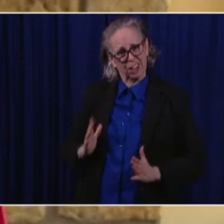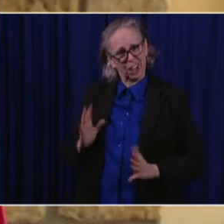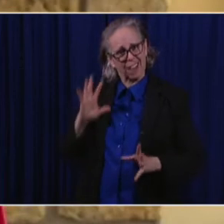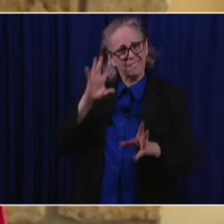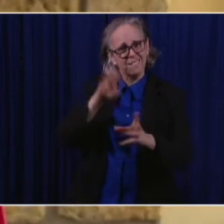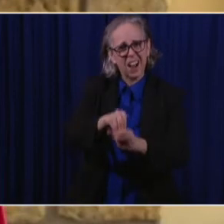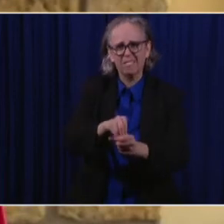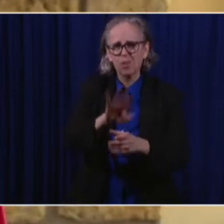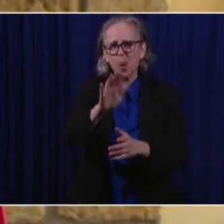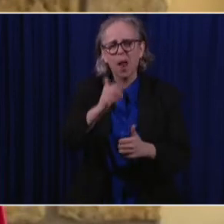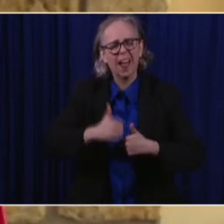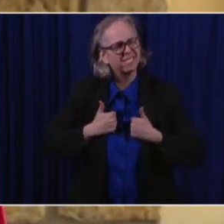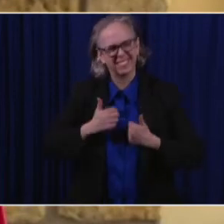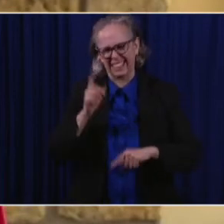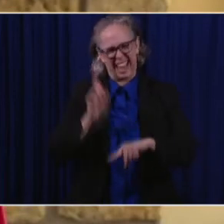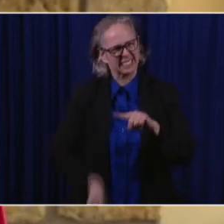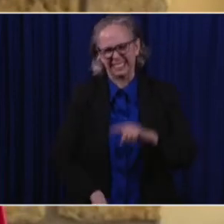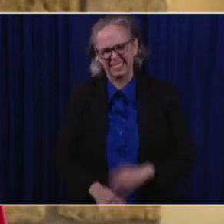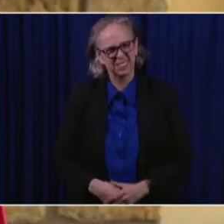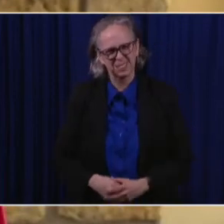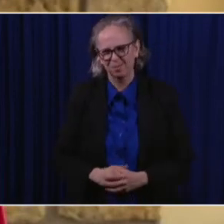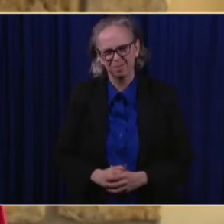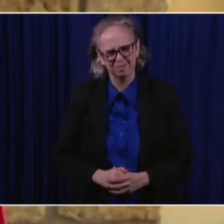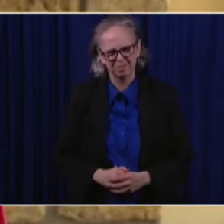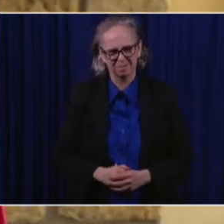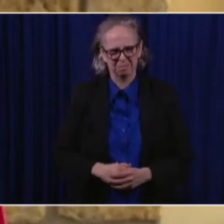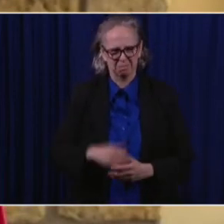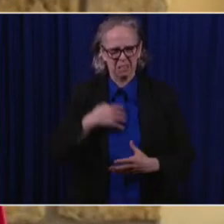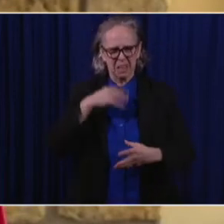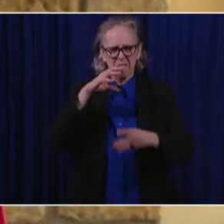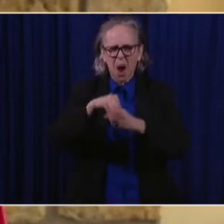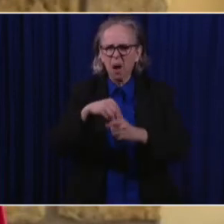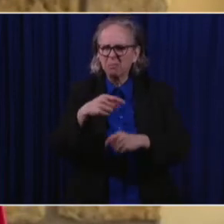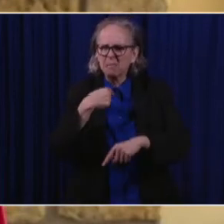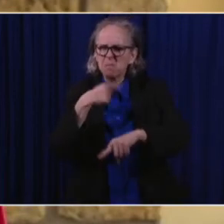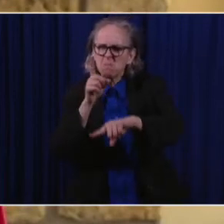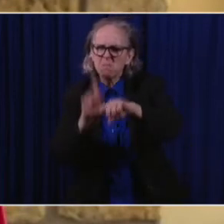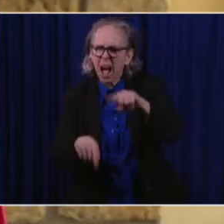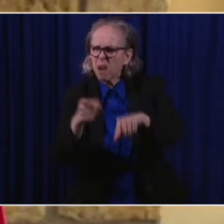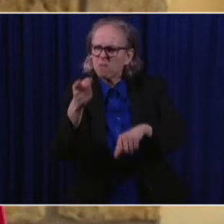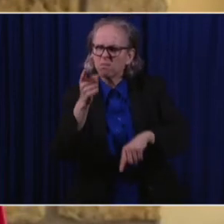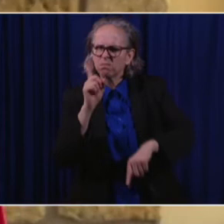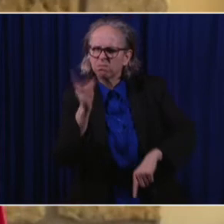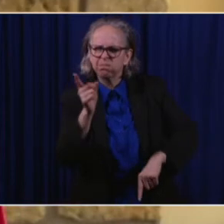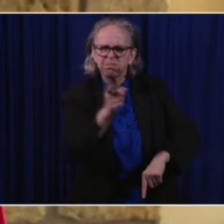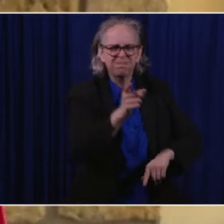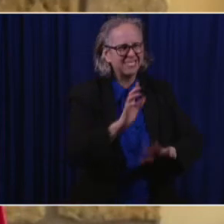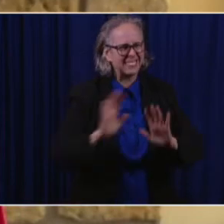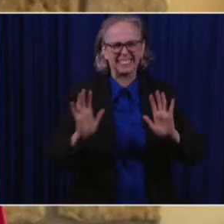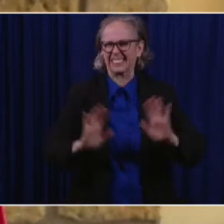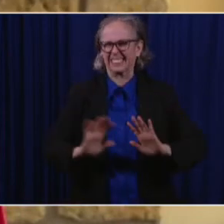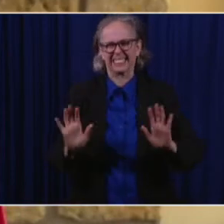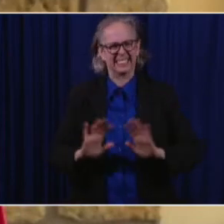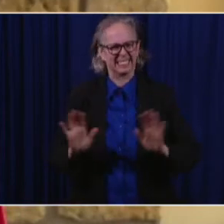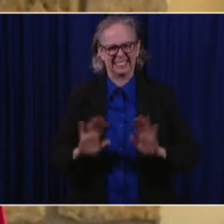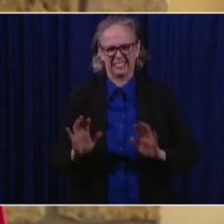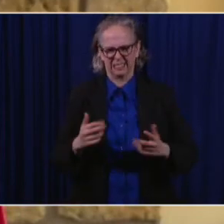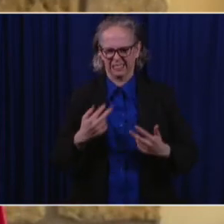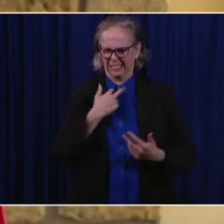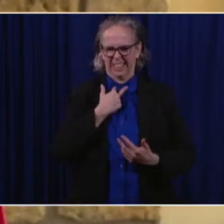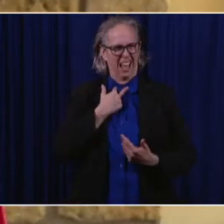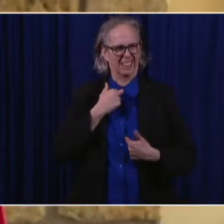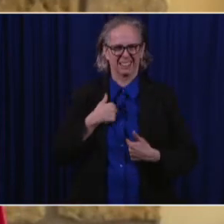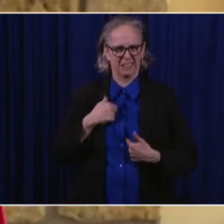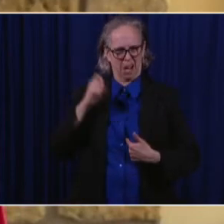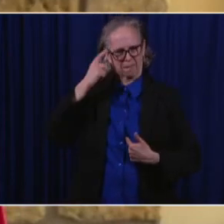eat pizza and watch the Ohio State game or the LSU game or any other game. So therein lies